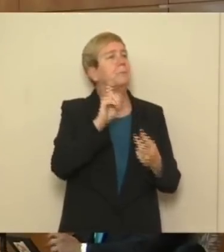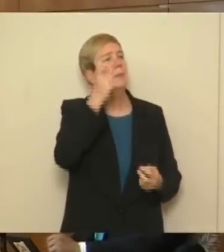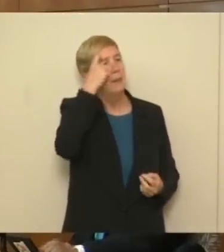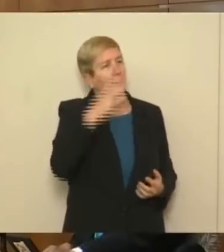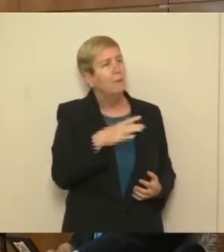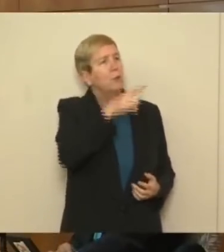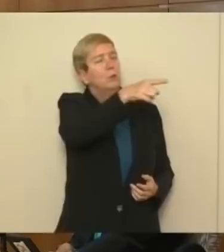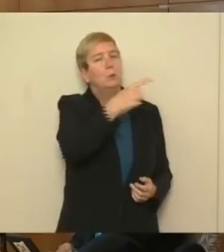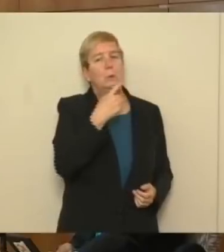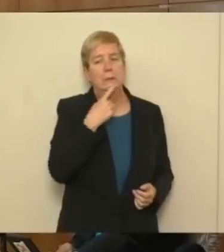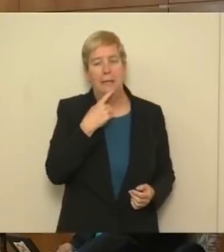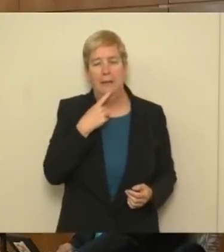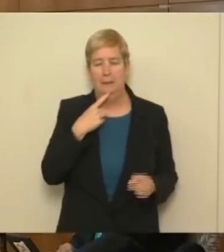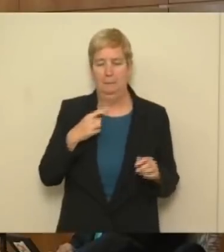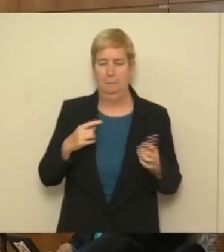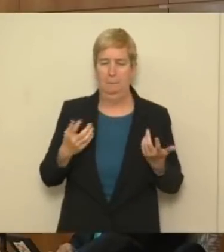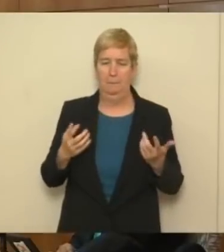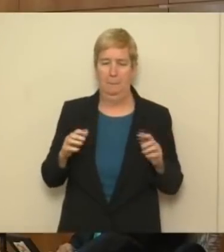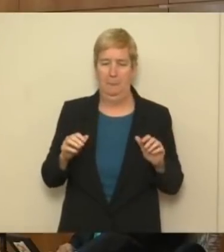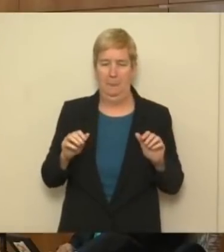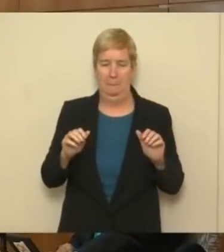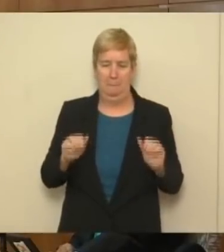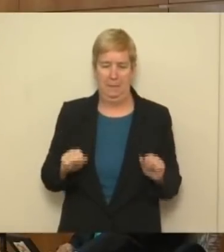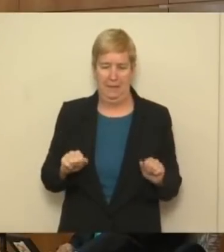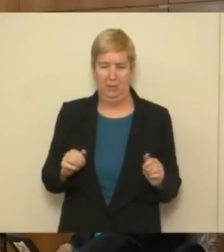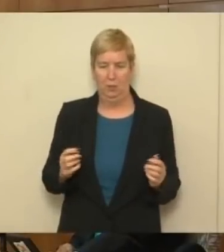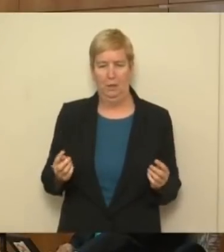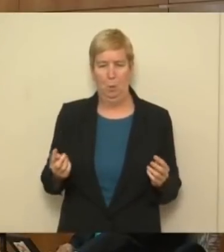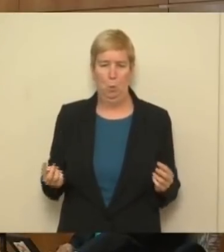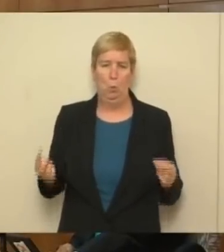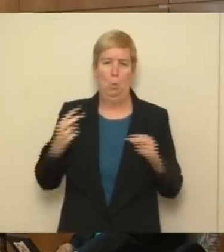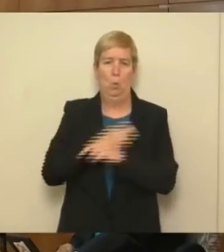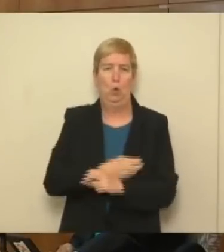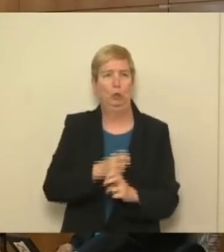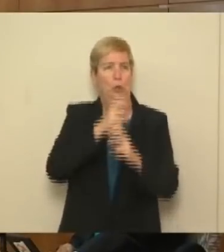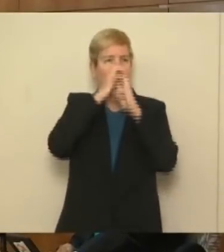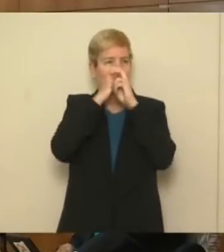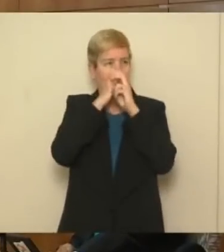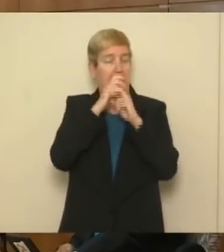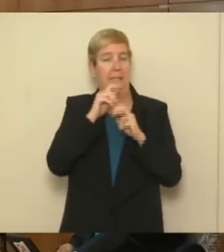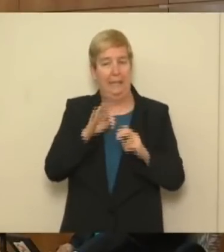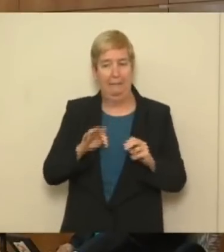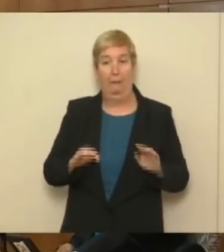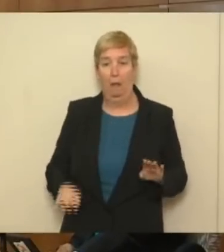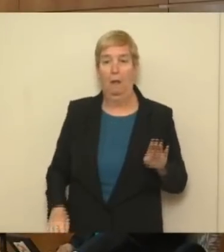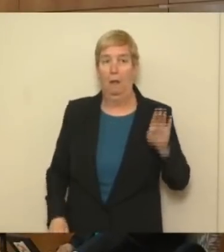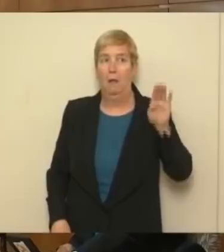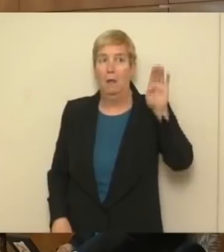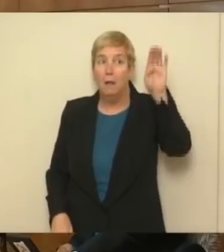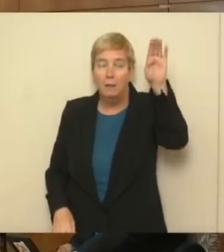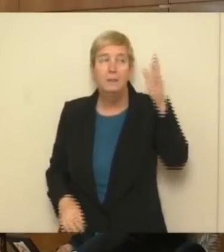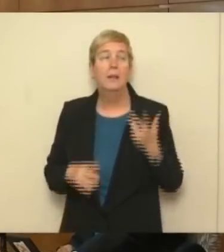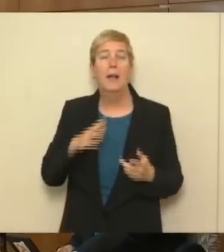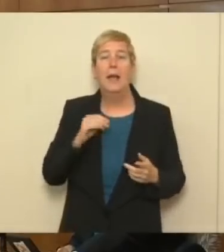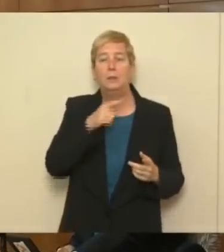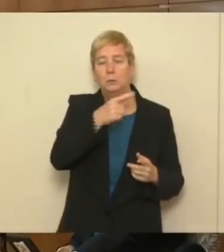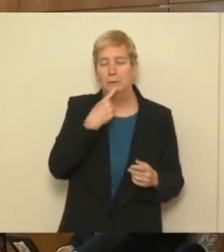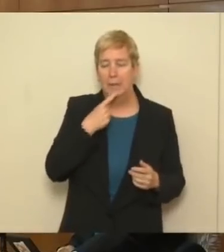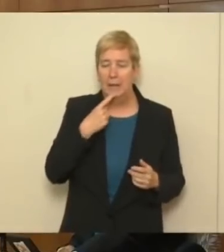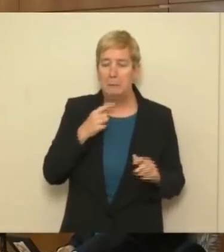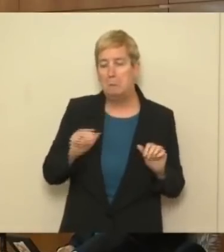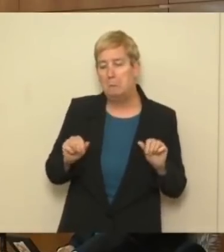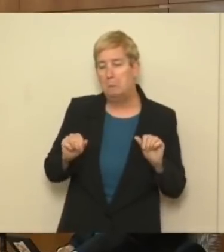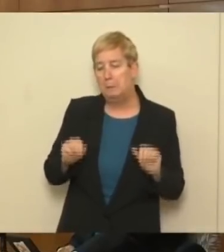talked about potentially furthering restrictions if the case rate continues to go up, and also potentially alluded to